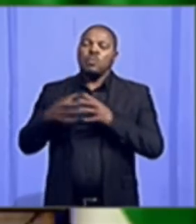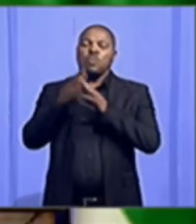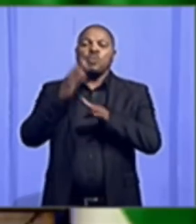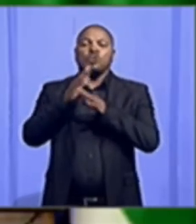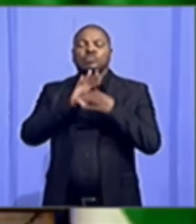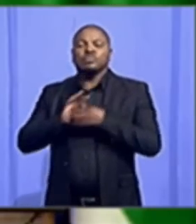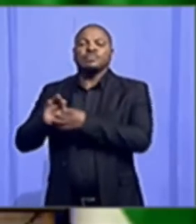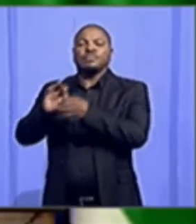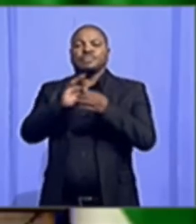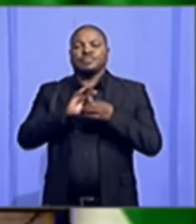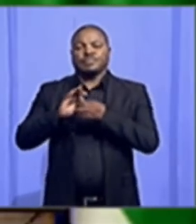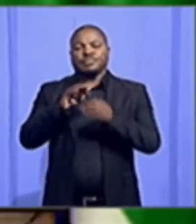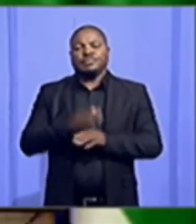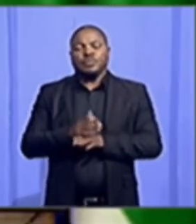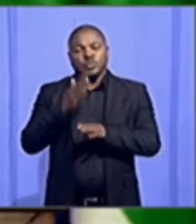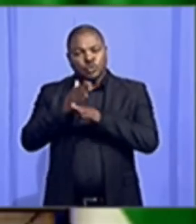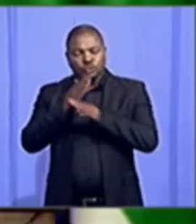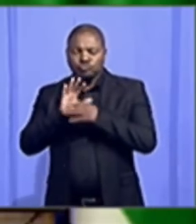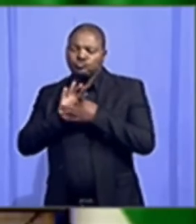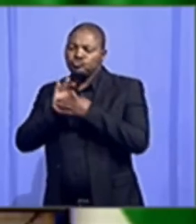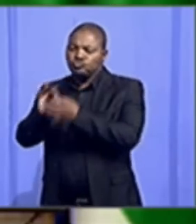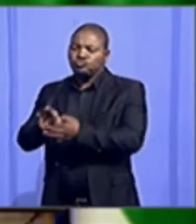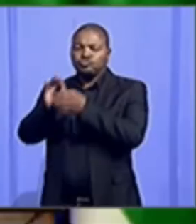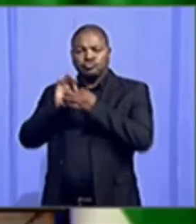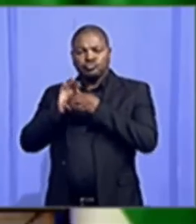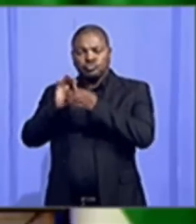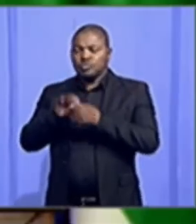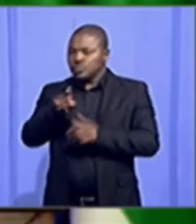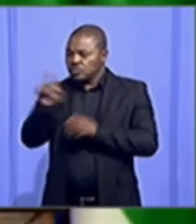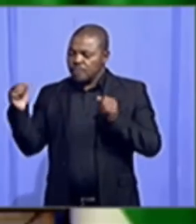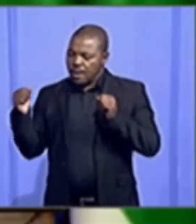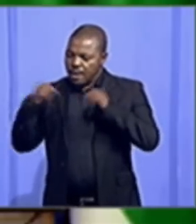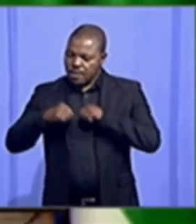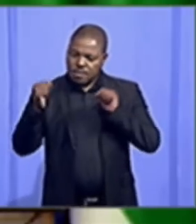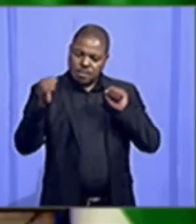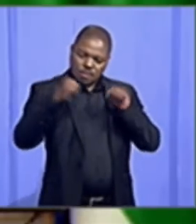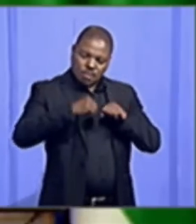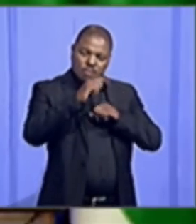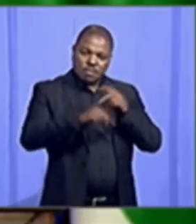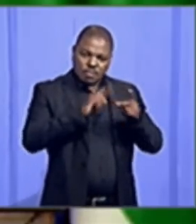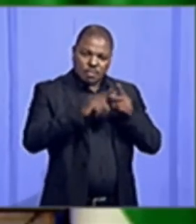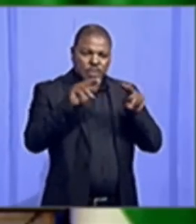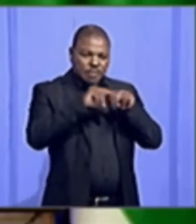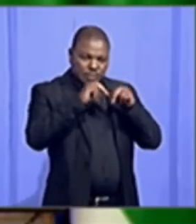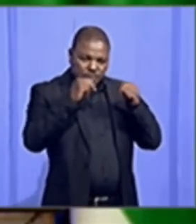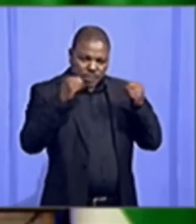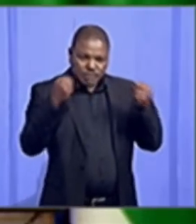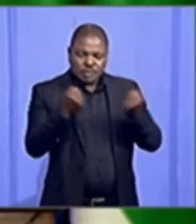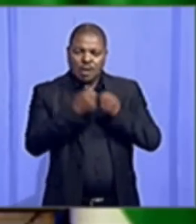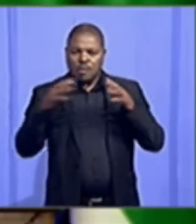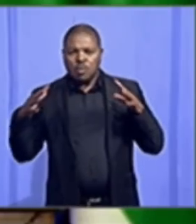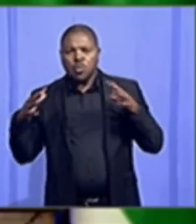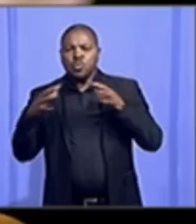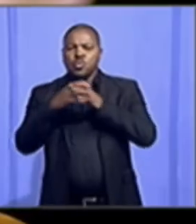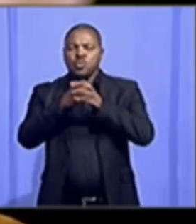together, to collaborate together, to have consensus, and to have a national unity